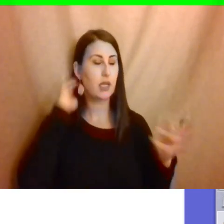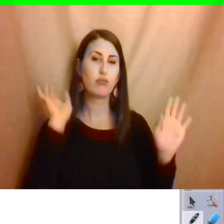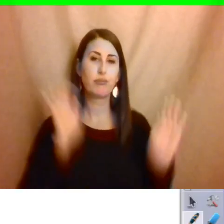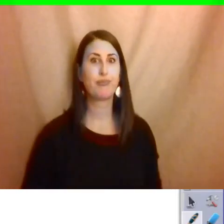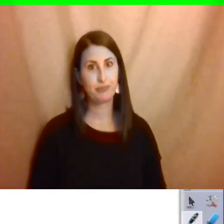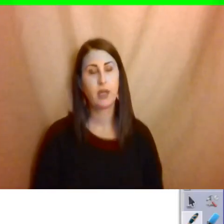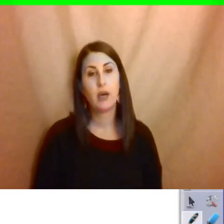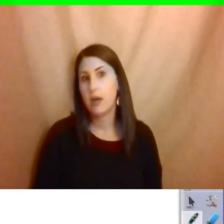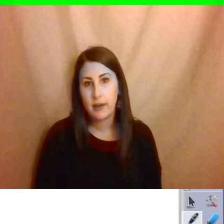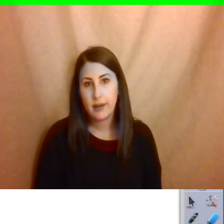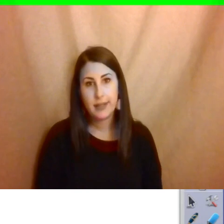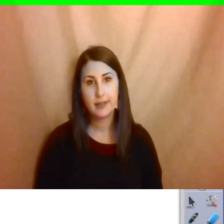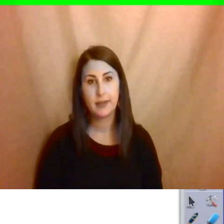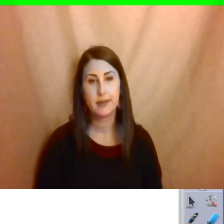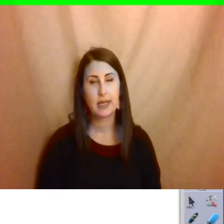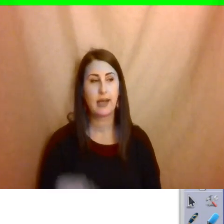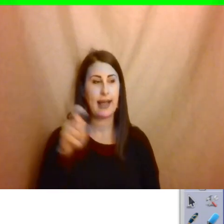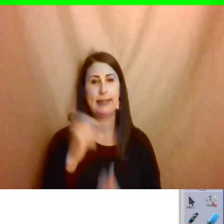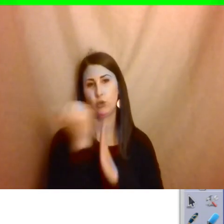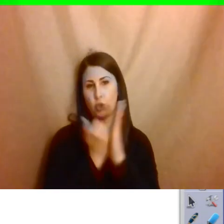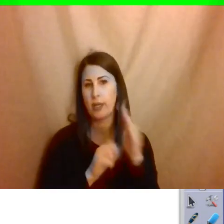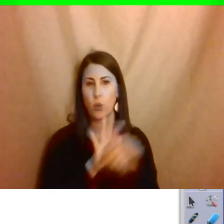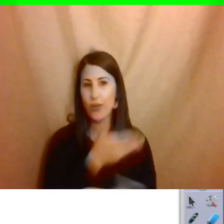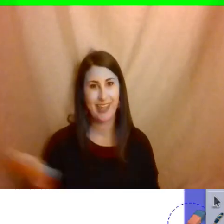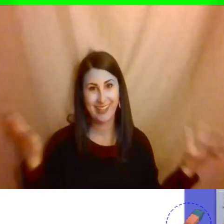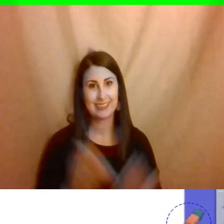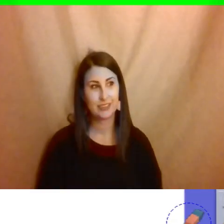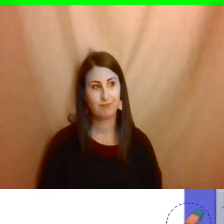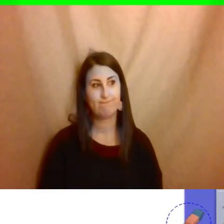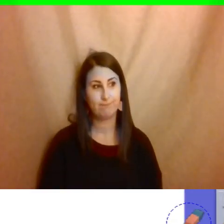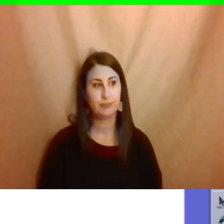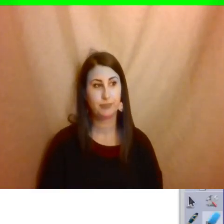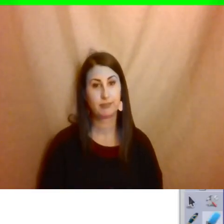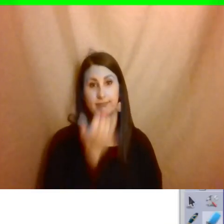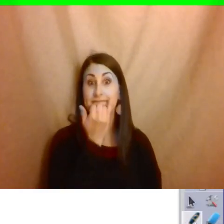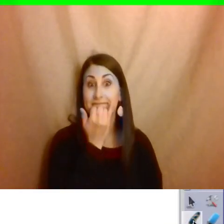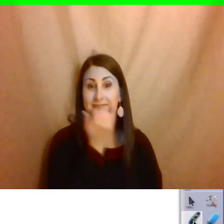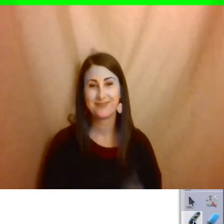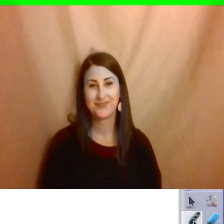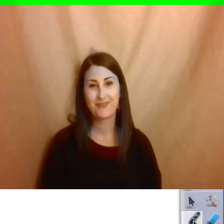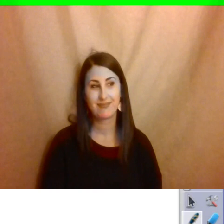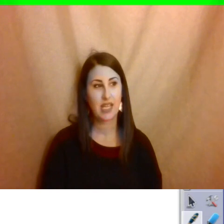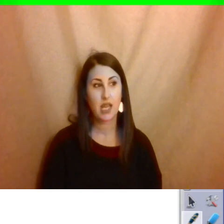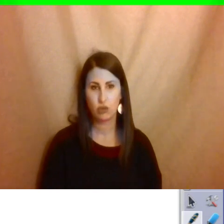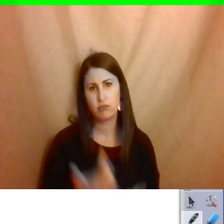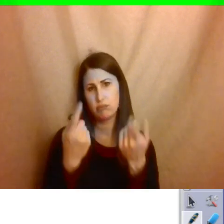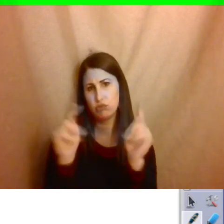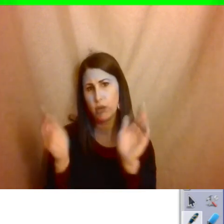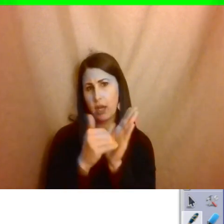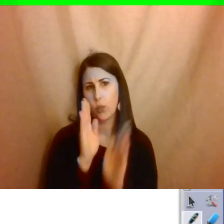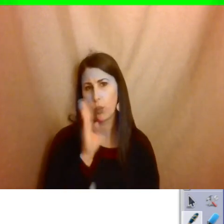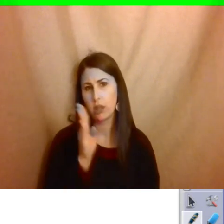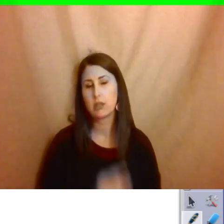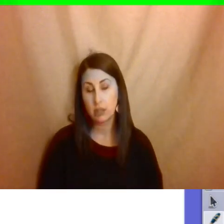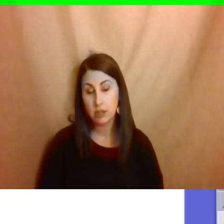that. That was an accident. I'm gonna do it again. Oops. Right there. All right. So if I draw